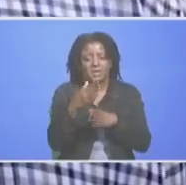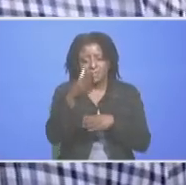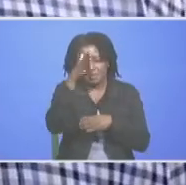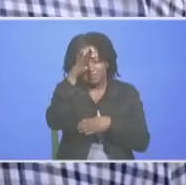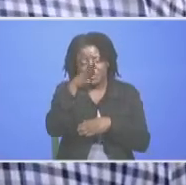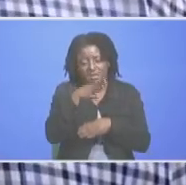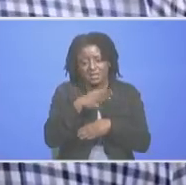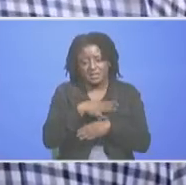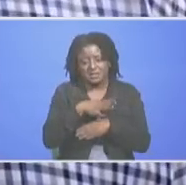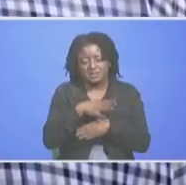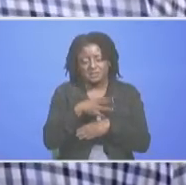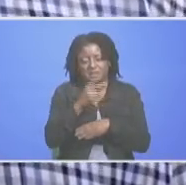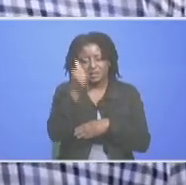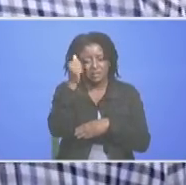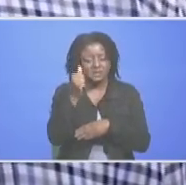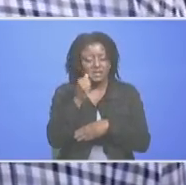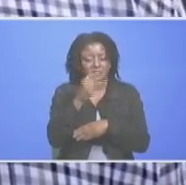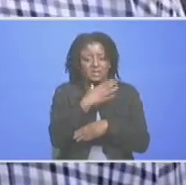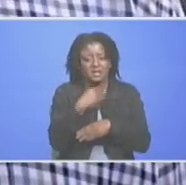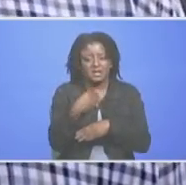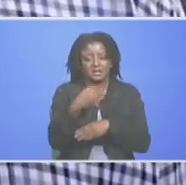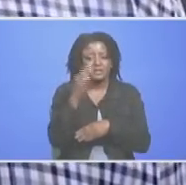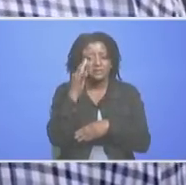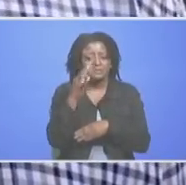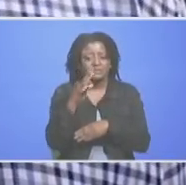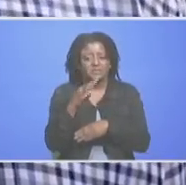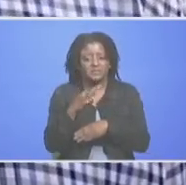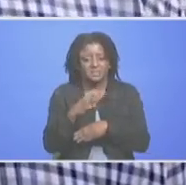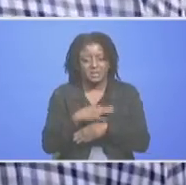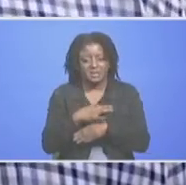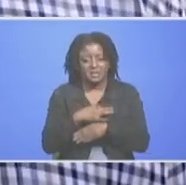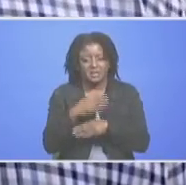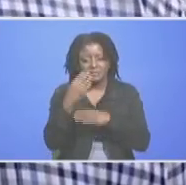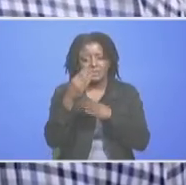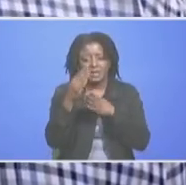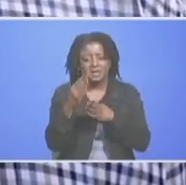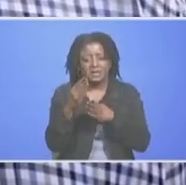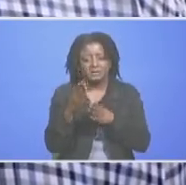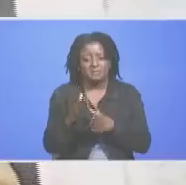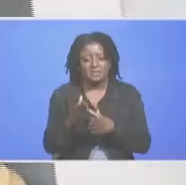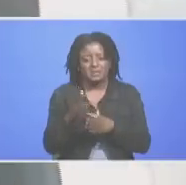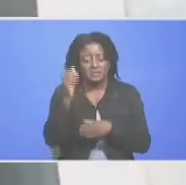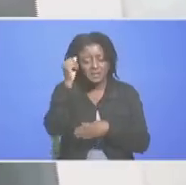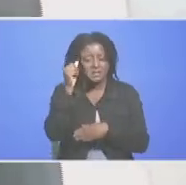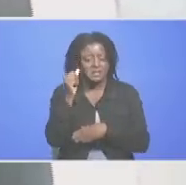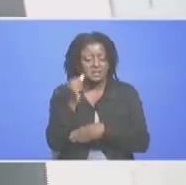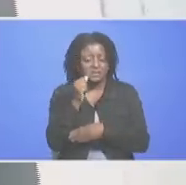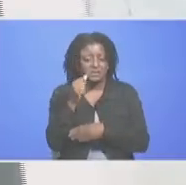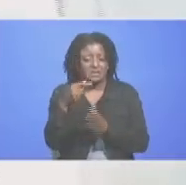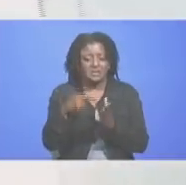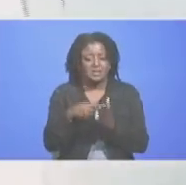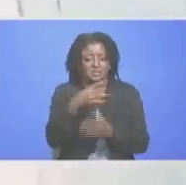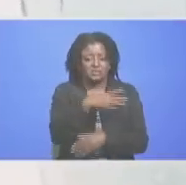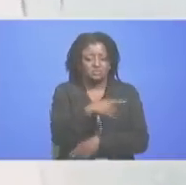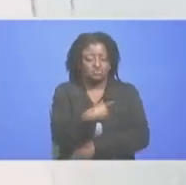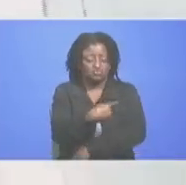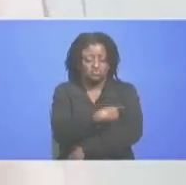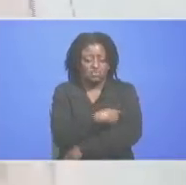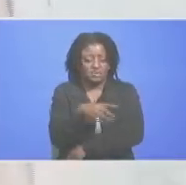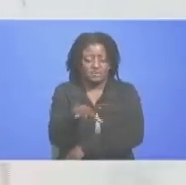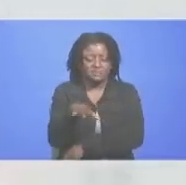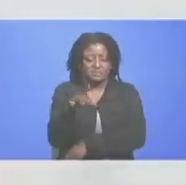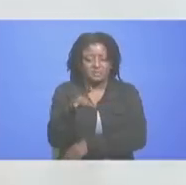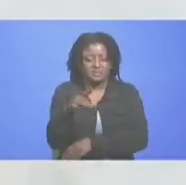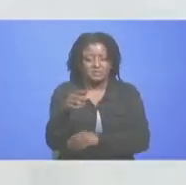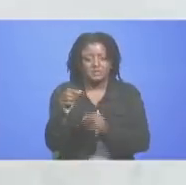males, adults, and a female Bahamian adult. This drug bust is the result of the excellent work of the